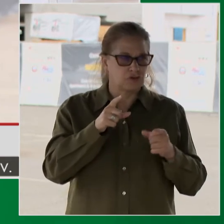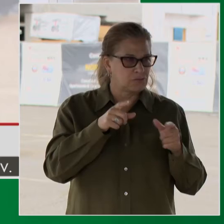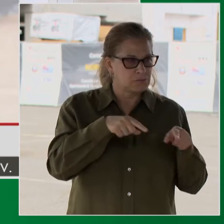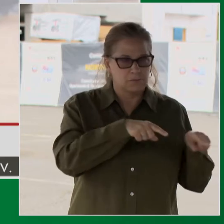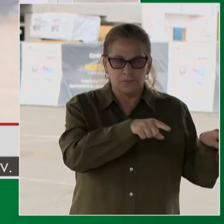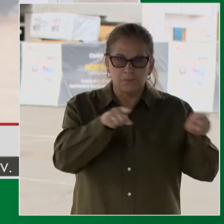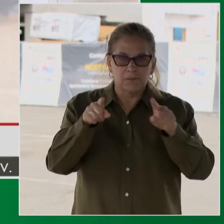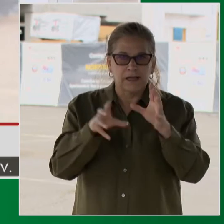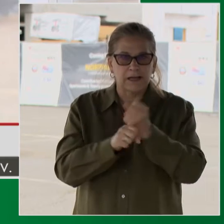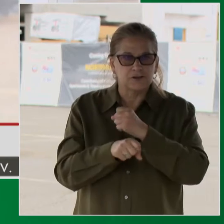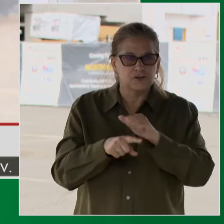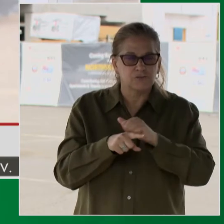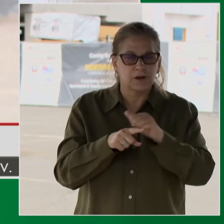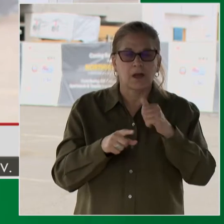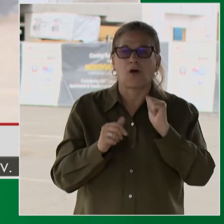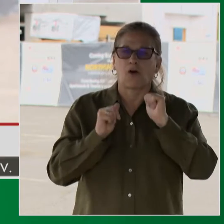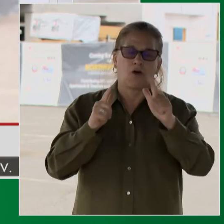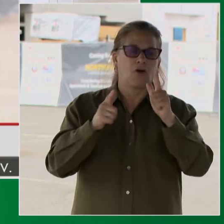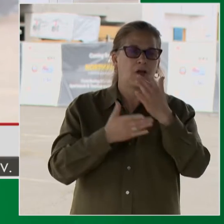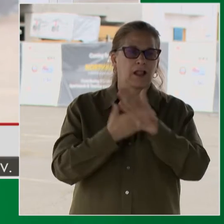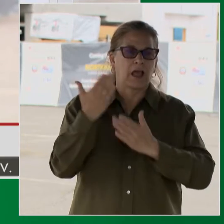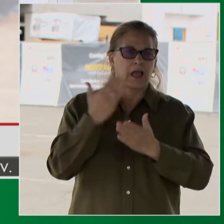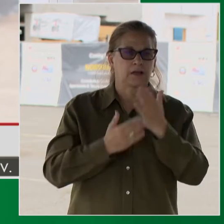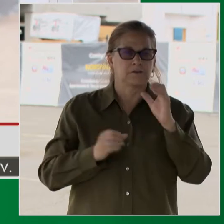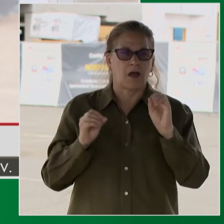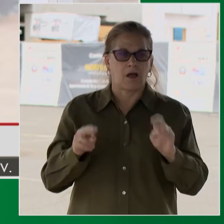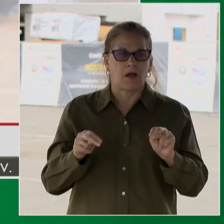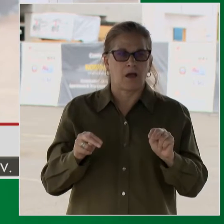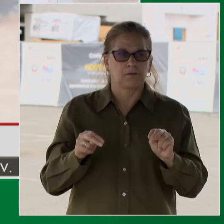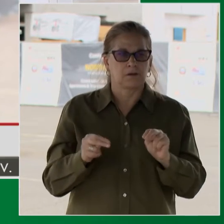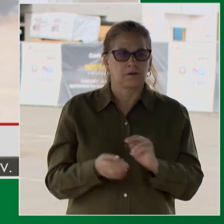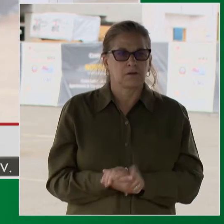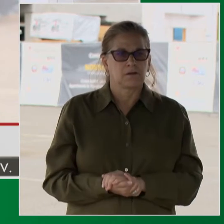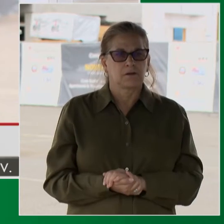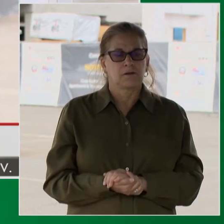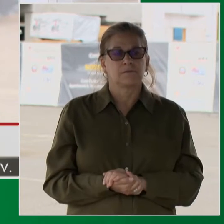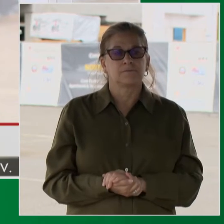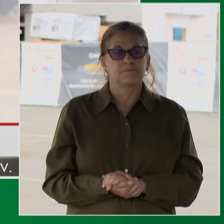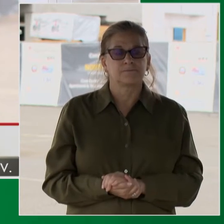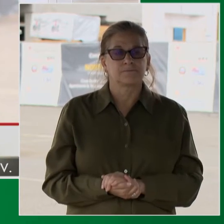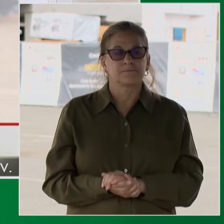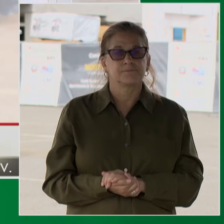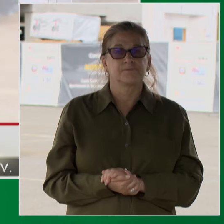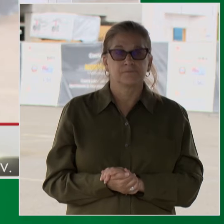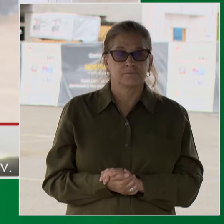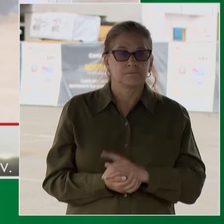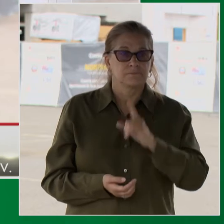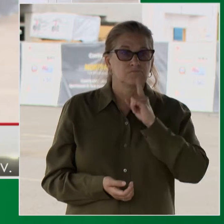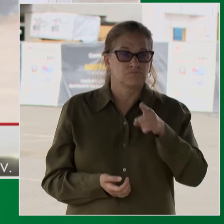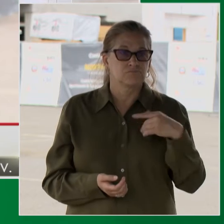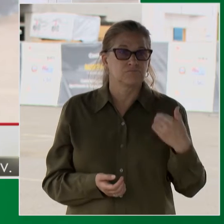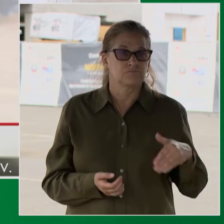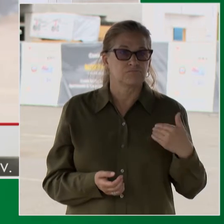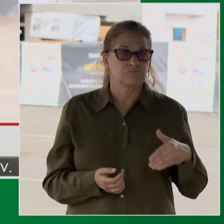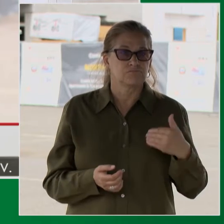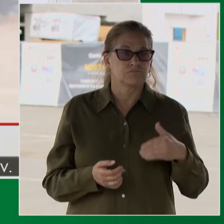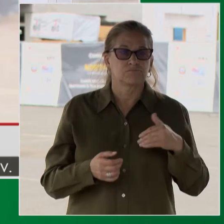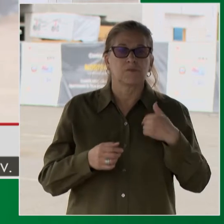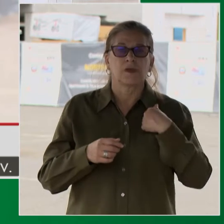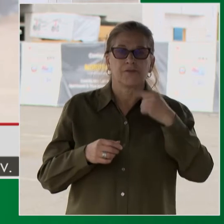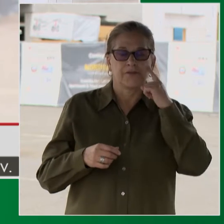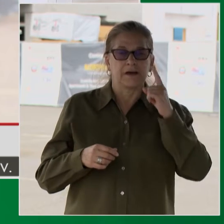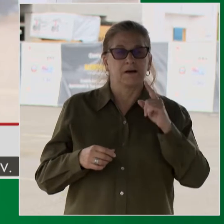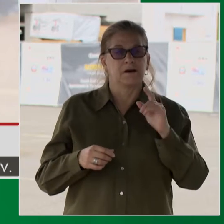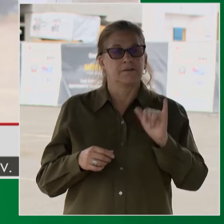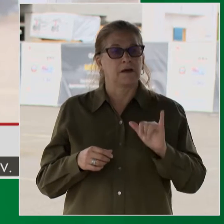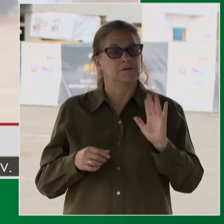assistance. And then, I think that being able to continue these kinds of things that happen that our businesses need. But I think that,